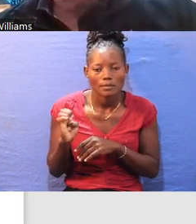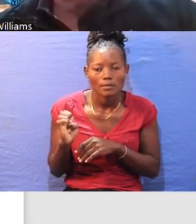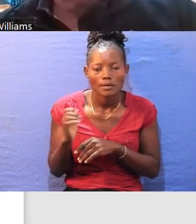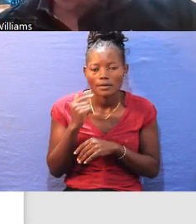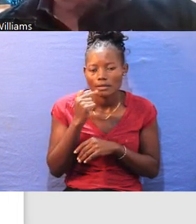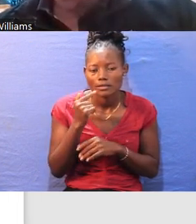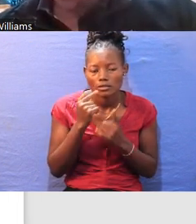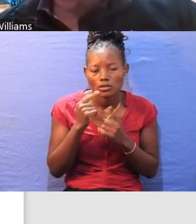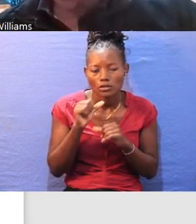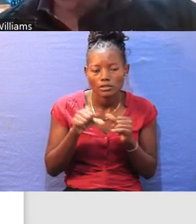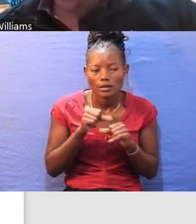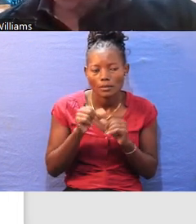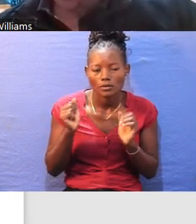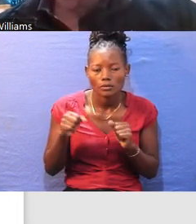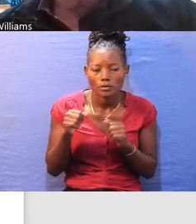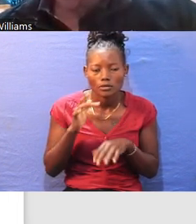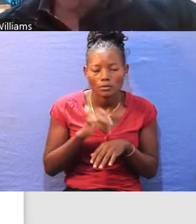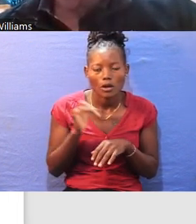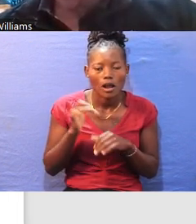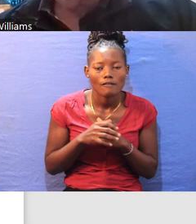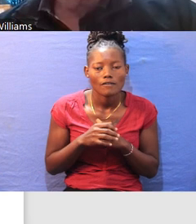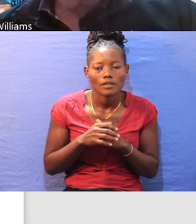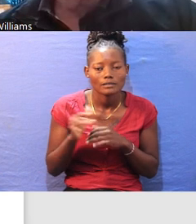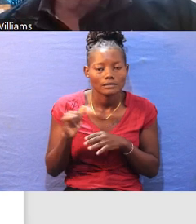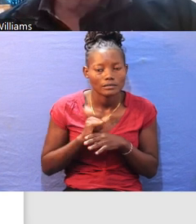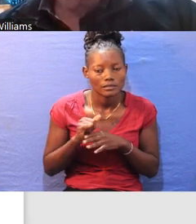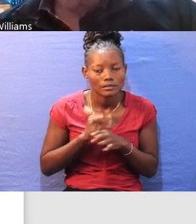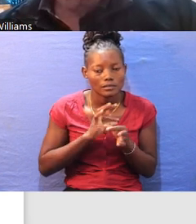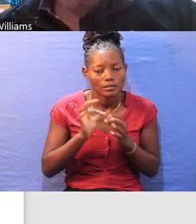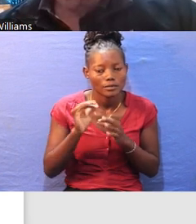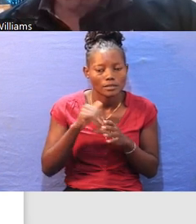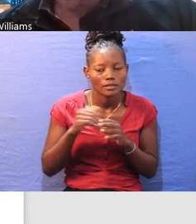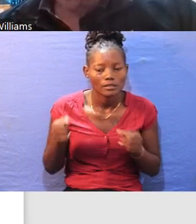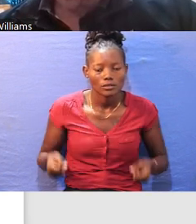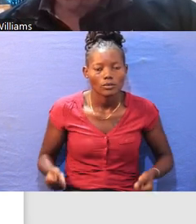affect training speed in weightlifting too?